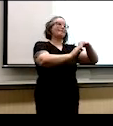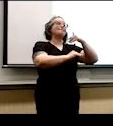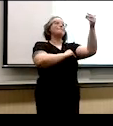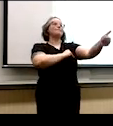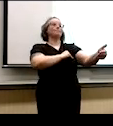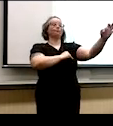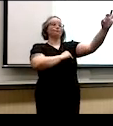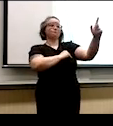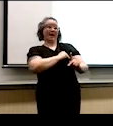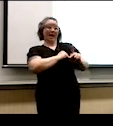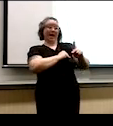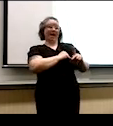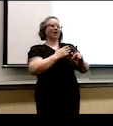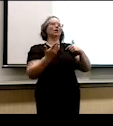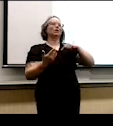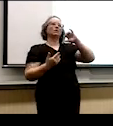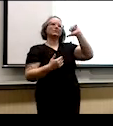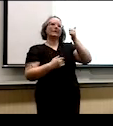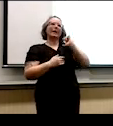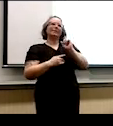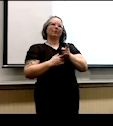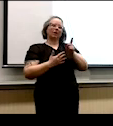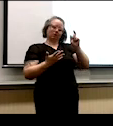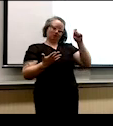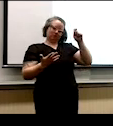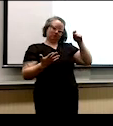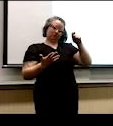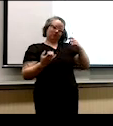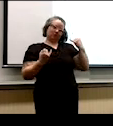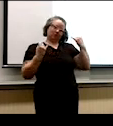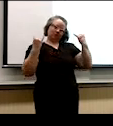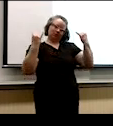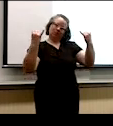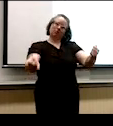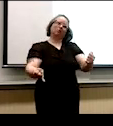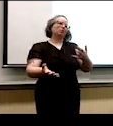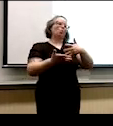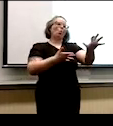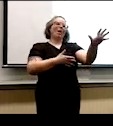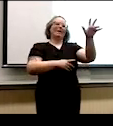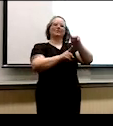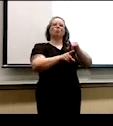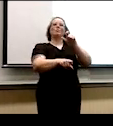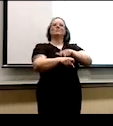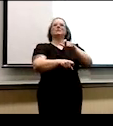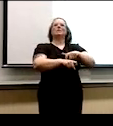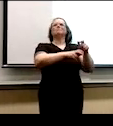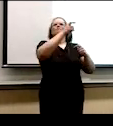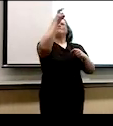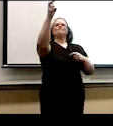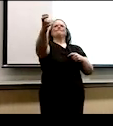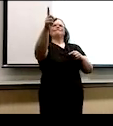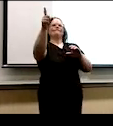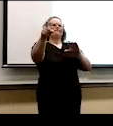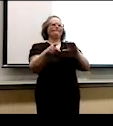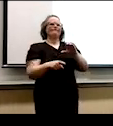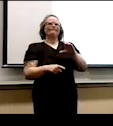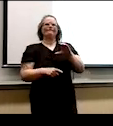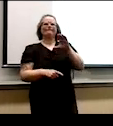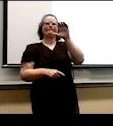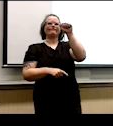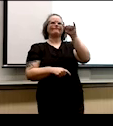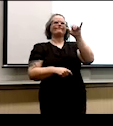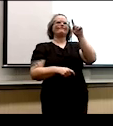Can I ask one more question? Of course. I feel like I already know the answer to this question, but I'm just curious to know your thoughts.